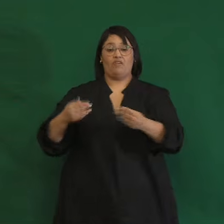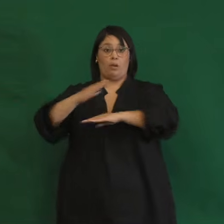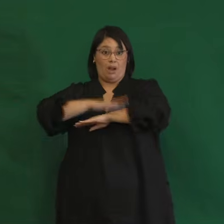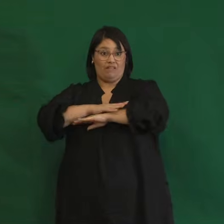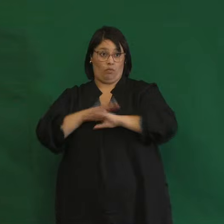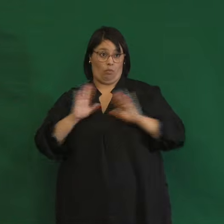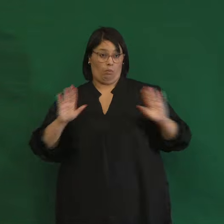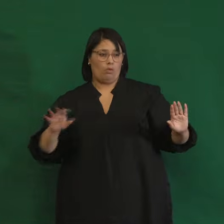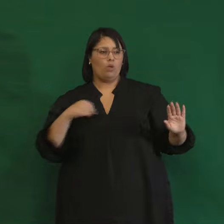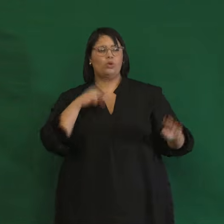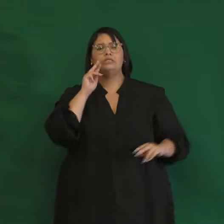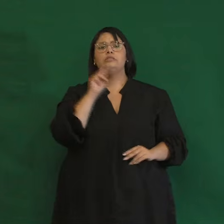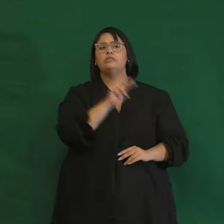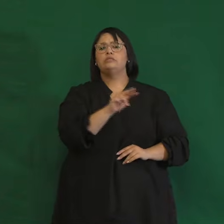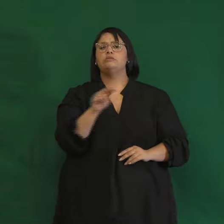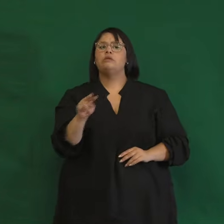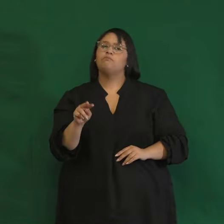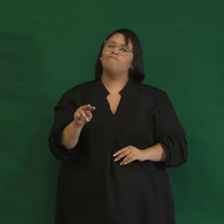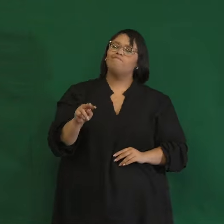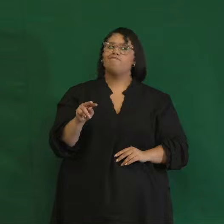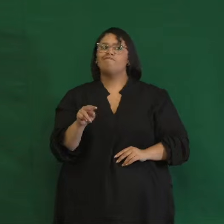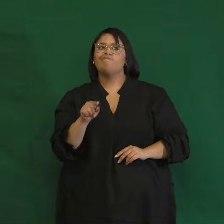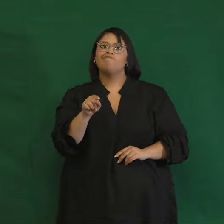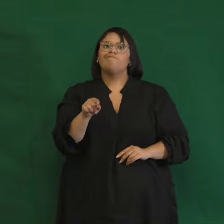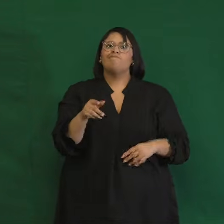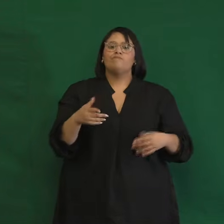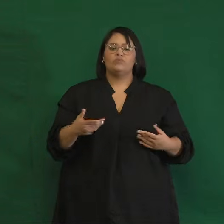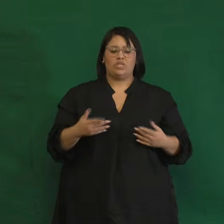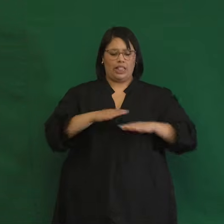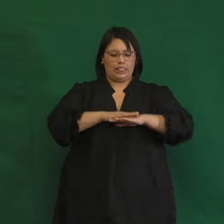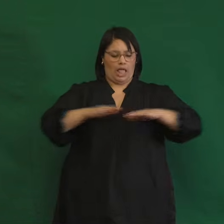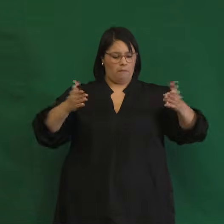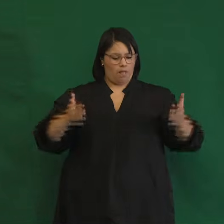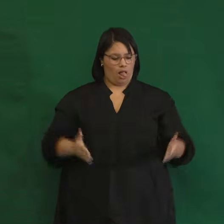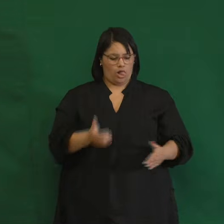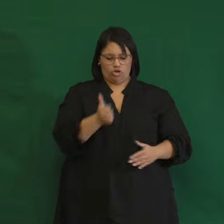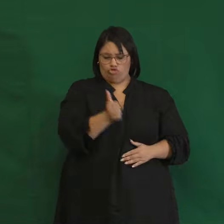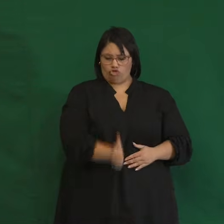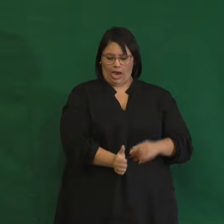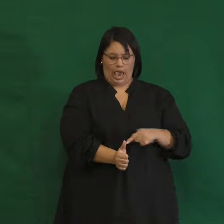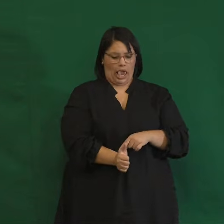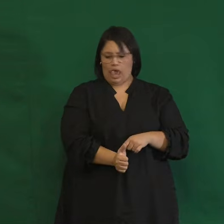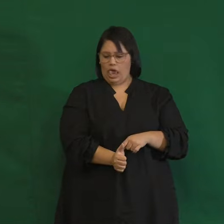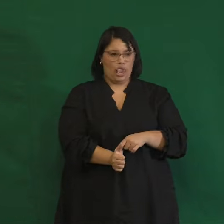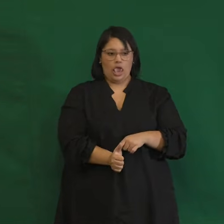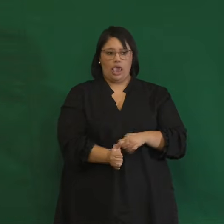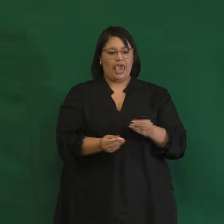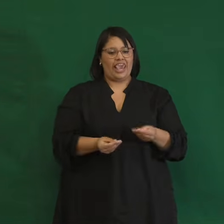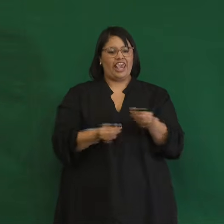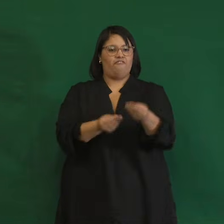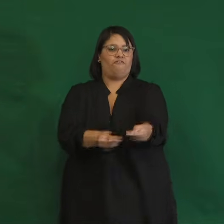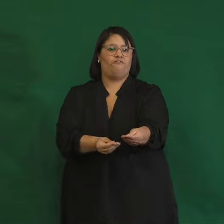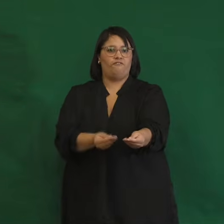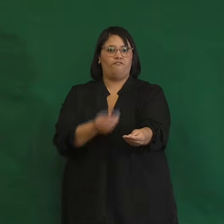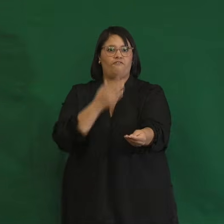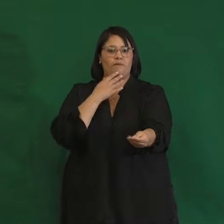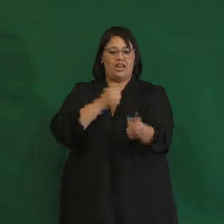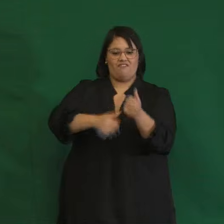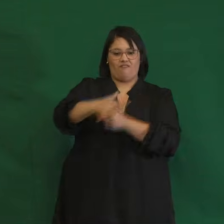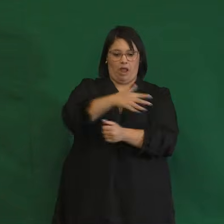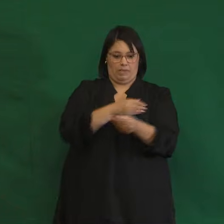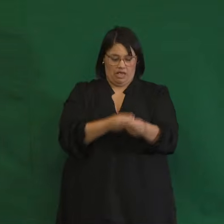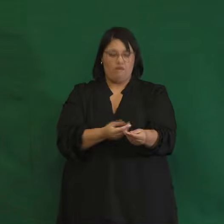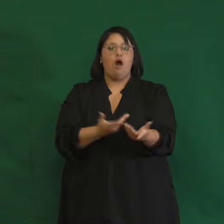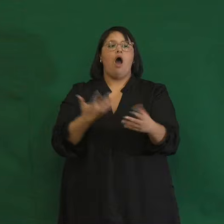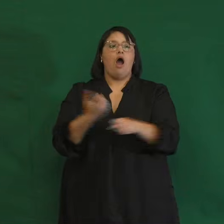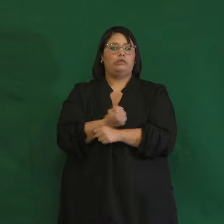that even something as simple as a desk and a chair, creating that enabling environment, changes everything for